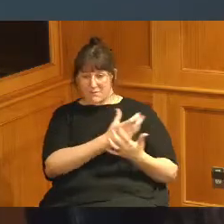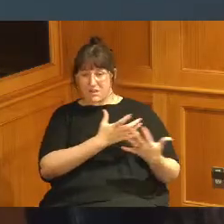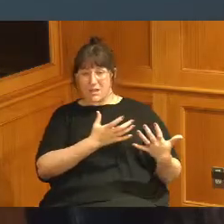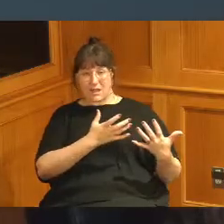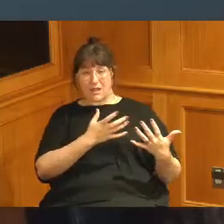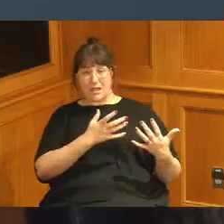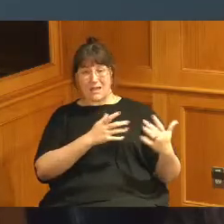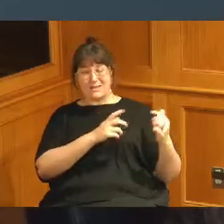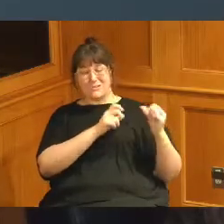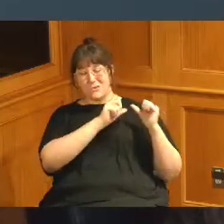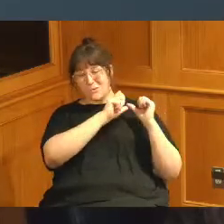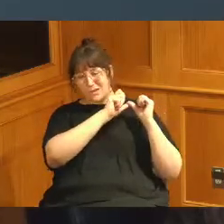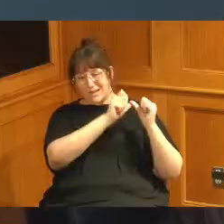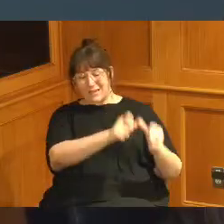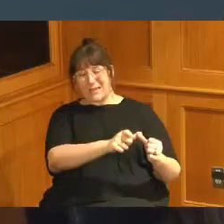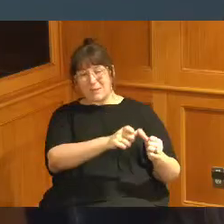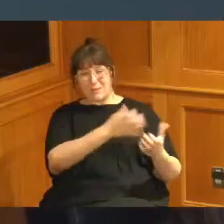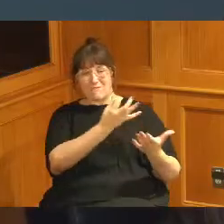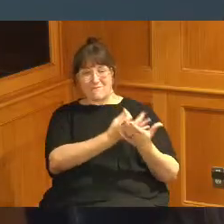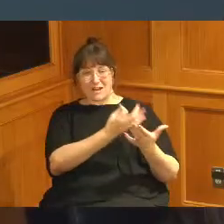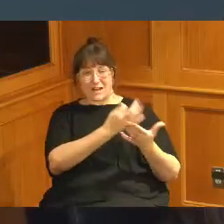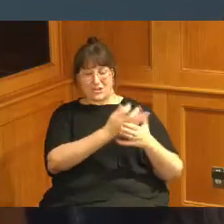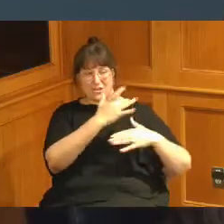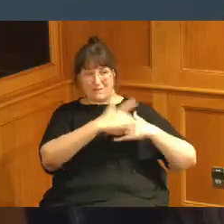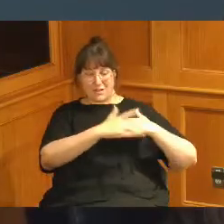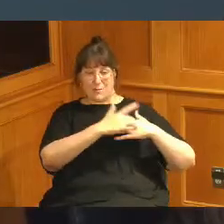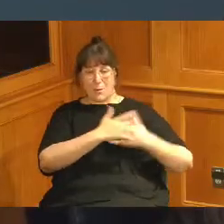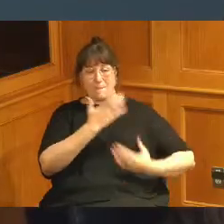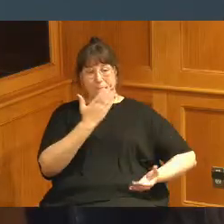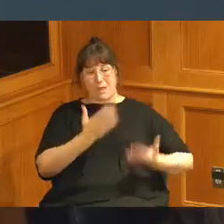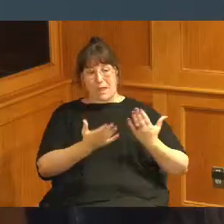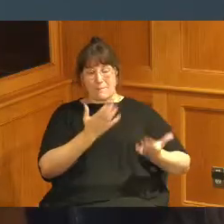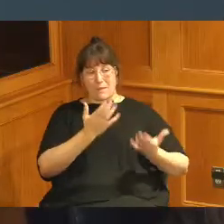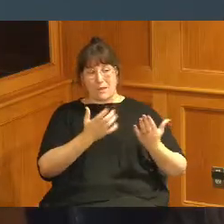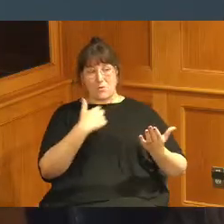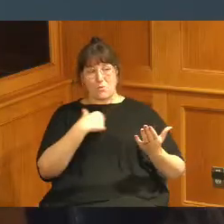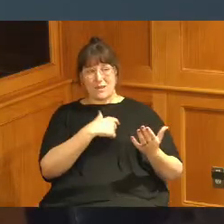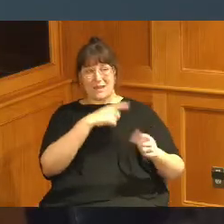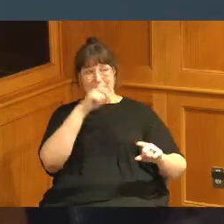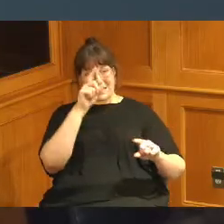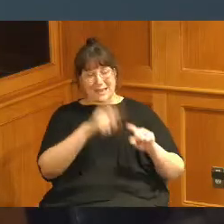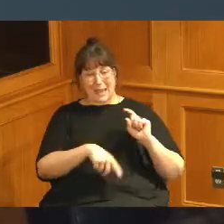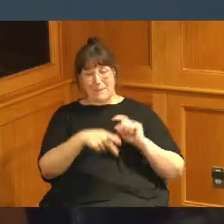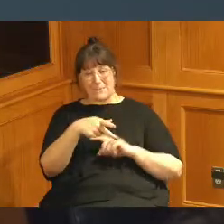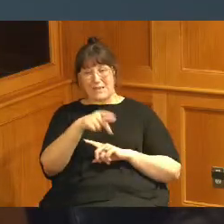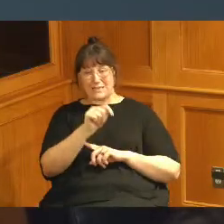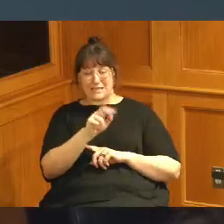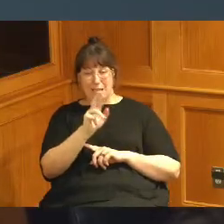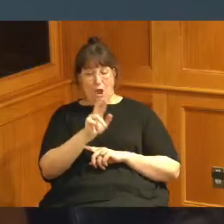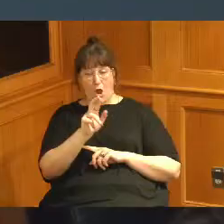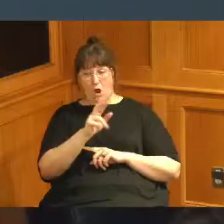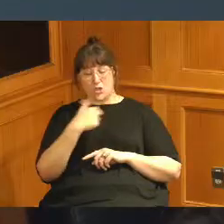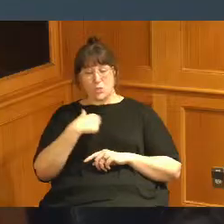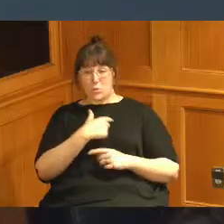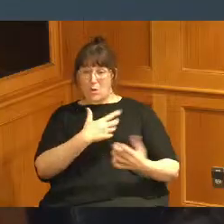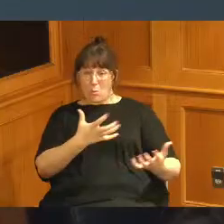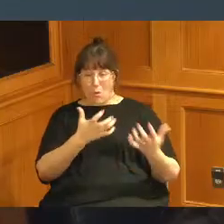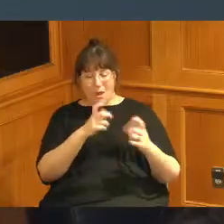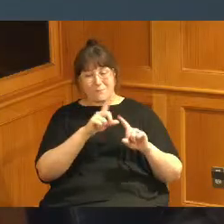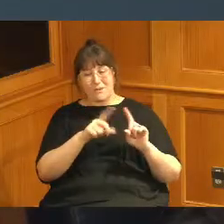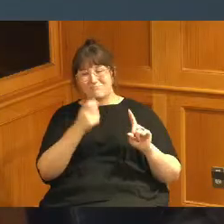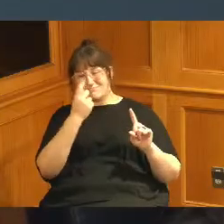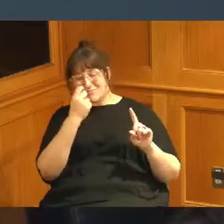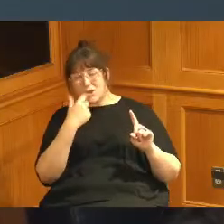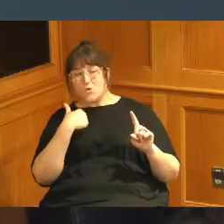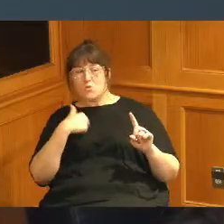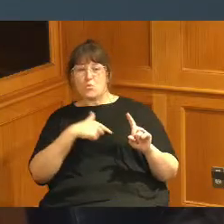remain financially viable. We may not be able to give the highest PTR as we want to, but we made sure to